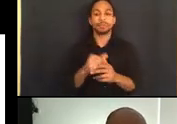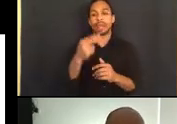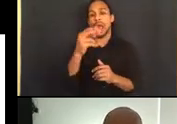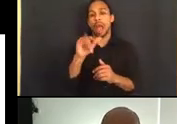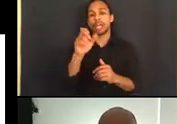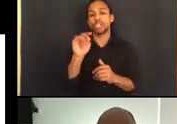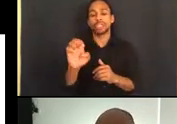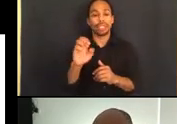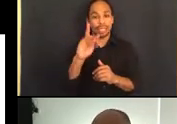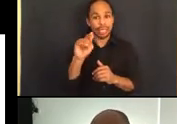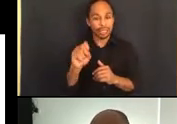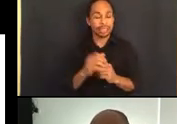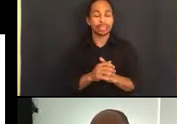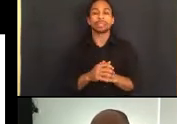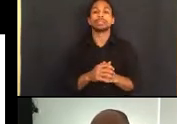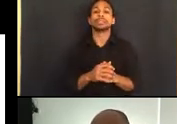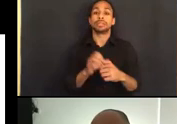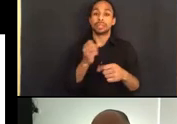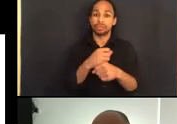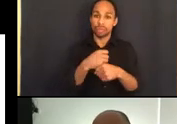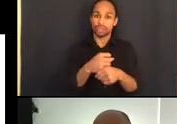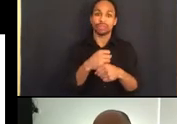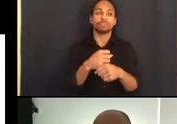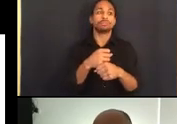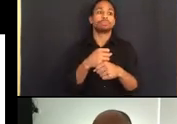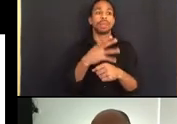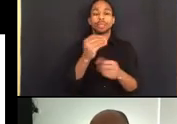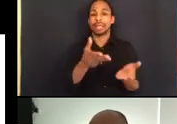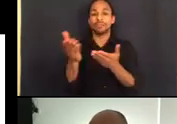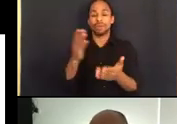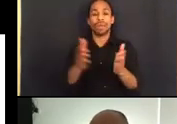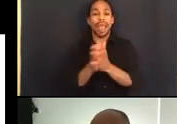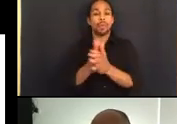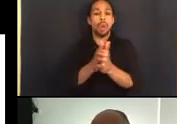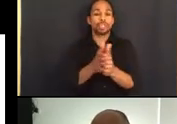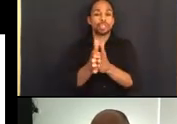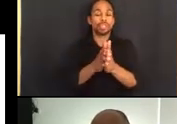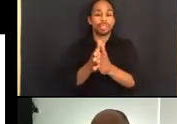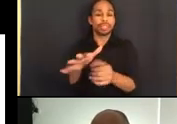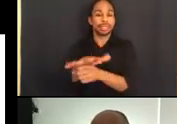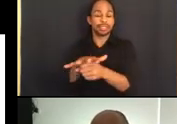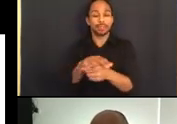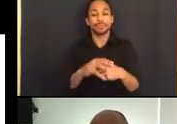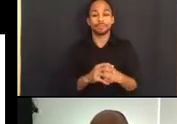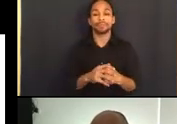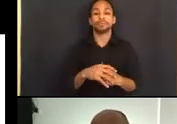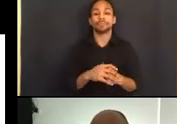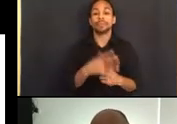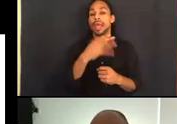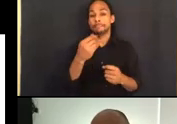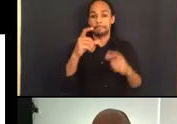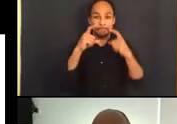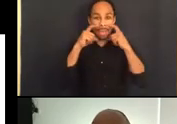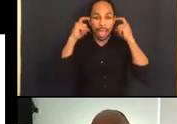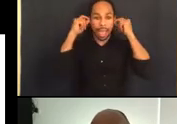and constructing and delivering hand washing stations, and now beginning some COVID-19 testing. And telemedicine